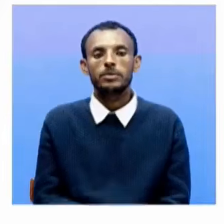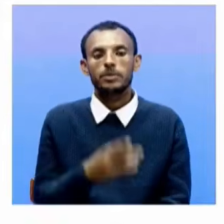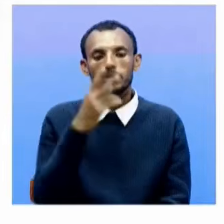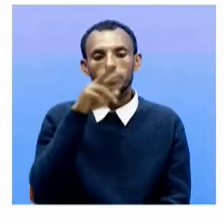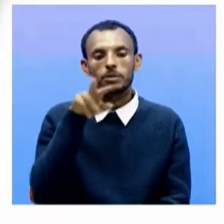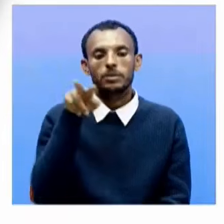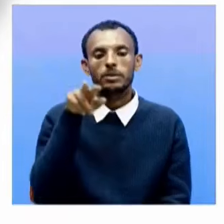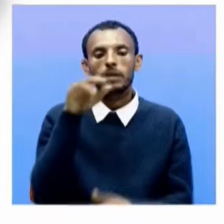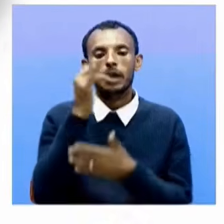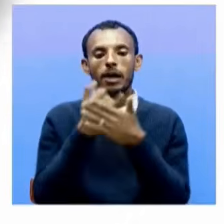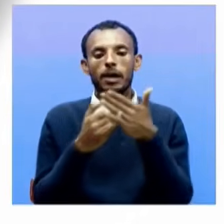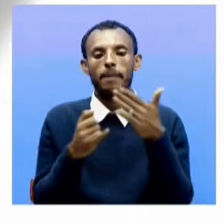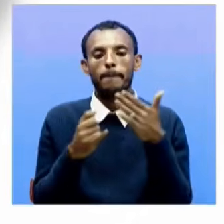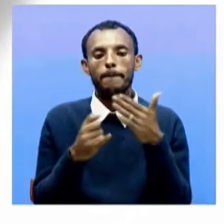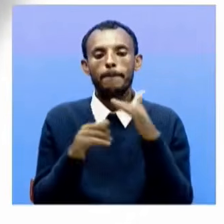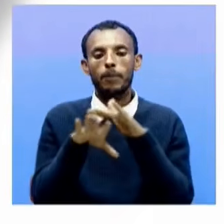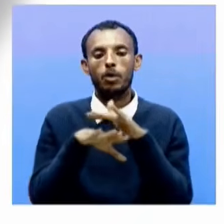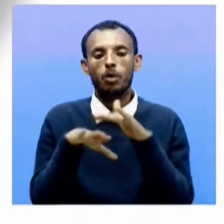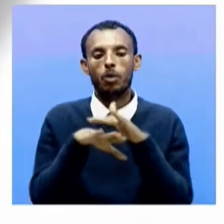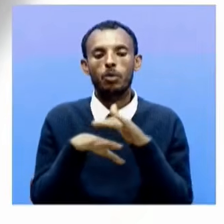diagram below.